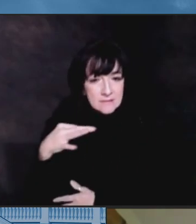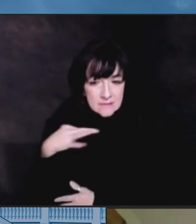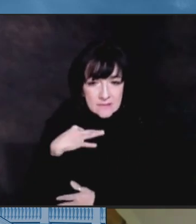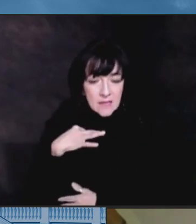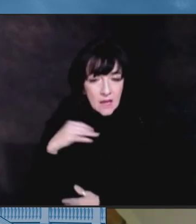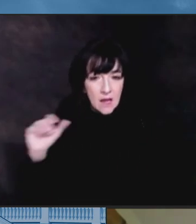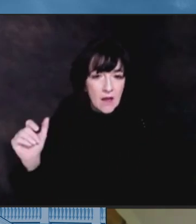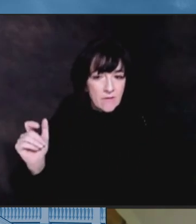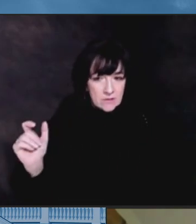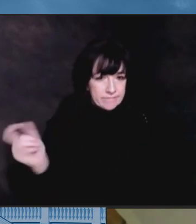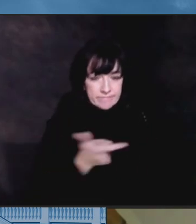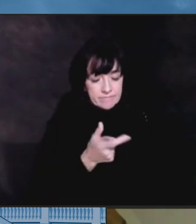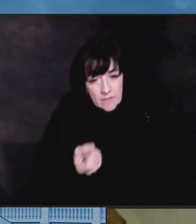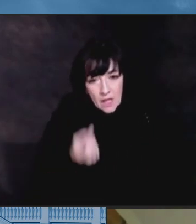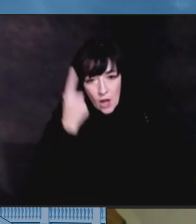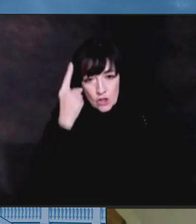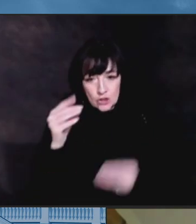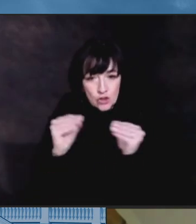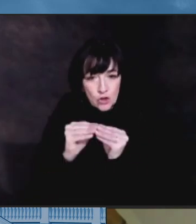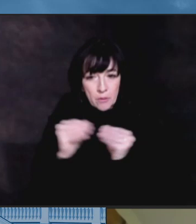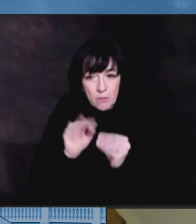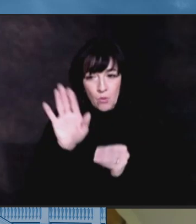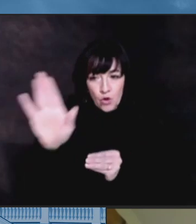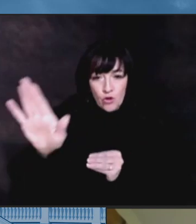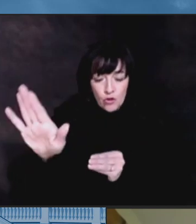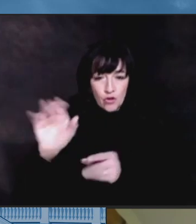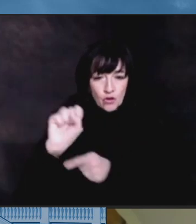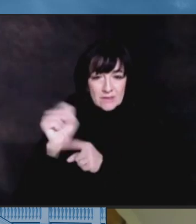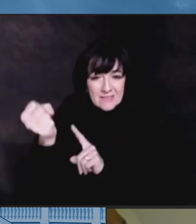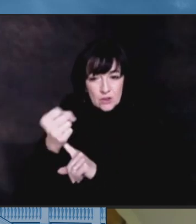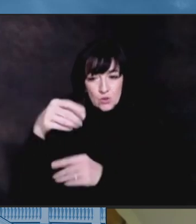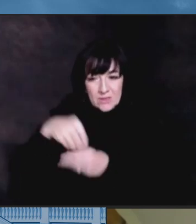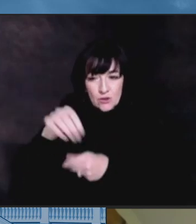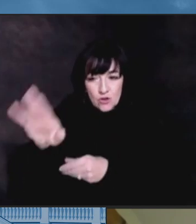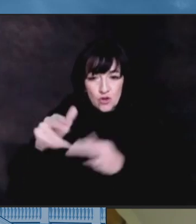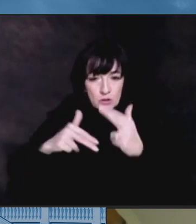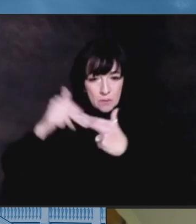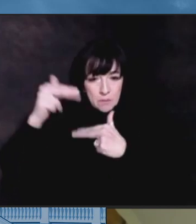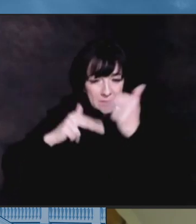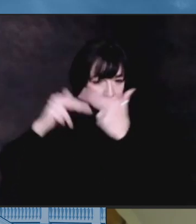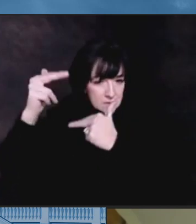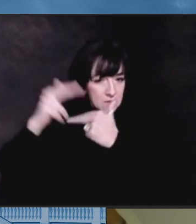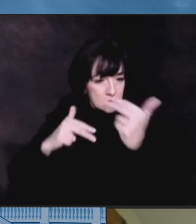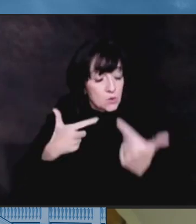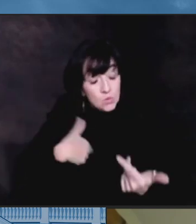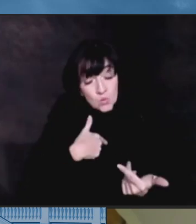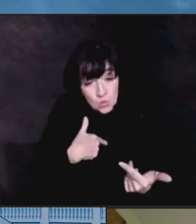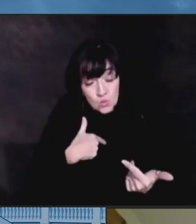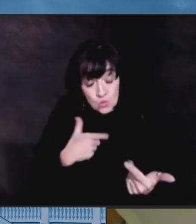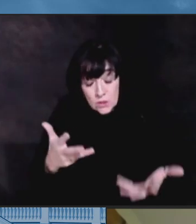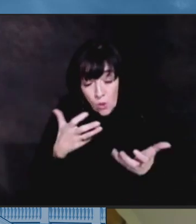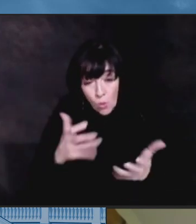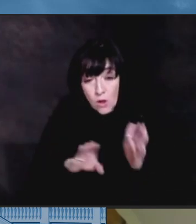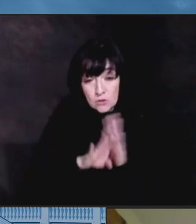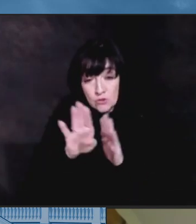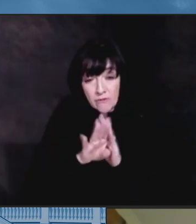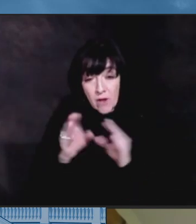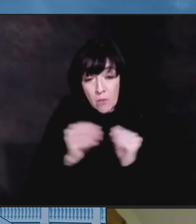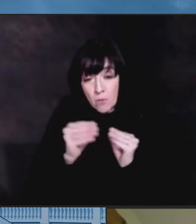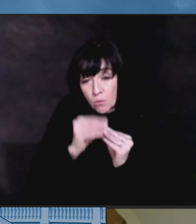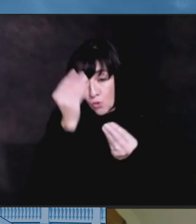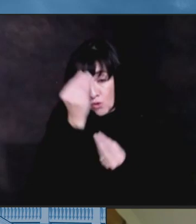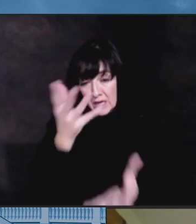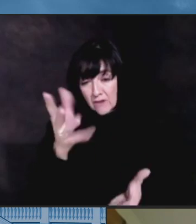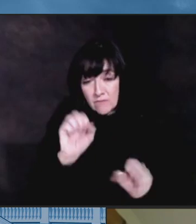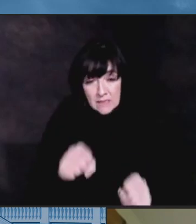are more generally, and if to the extent that we can develop more information locally that can help